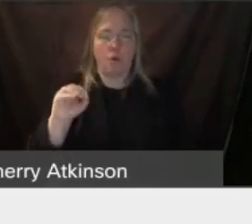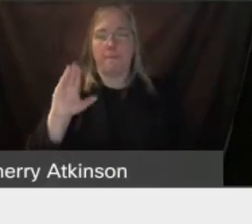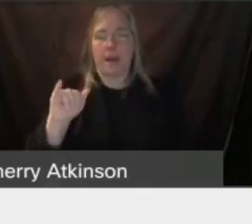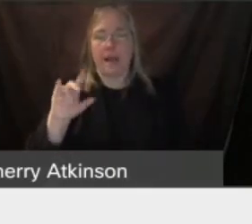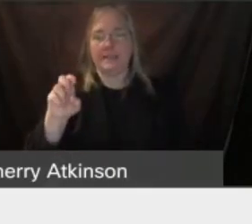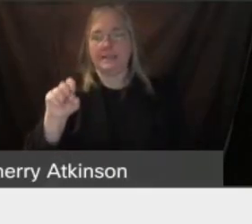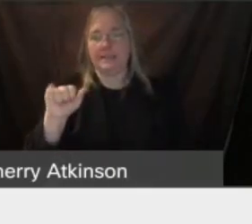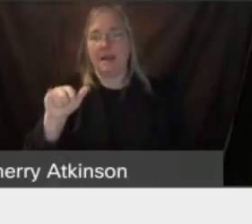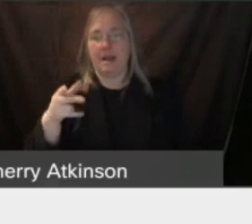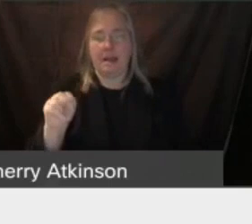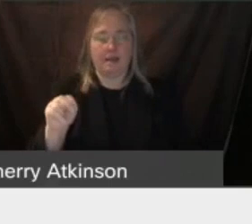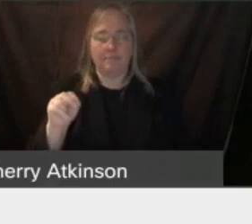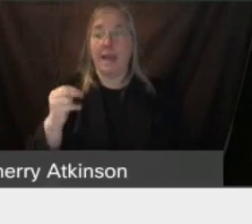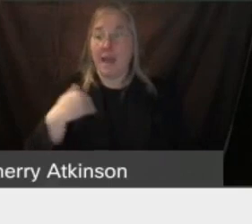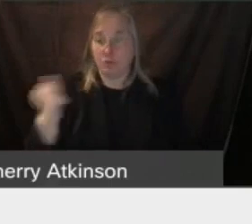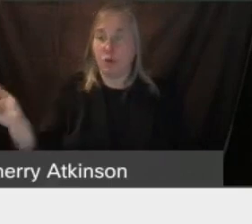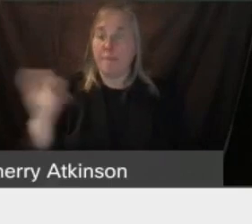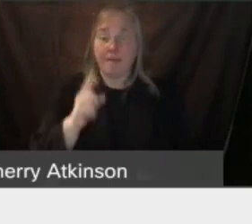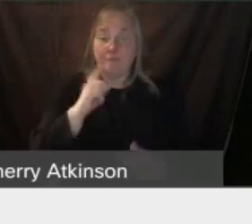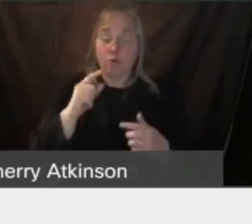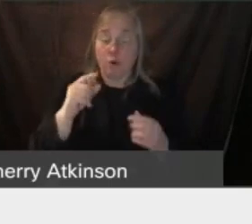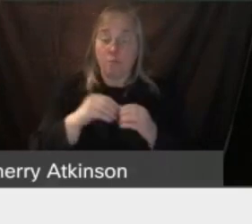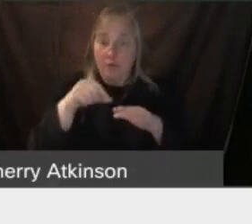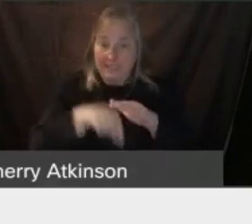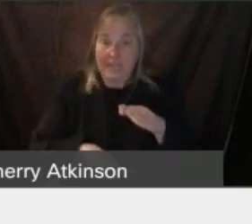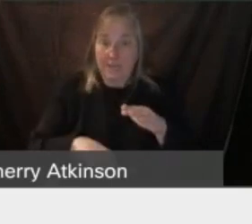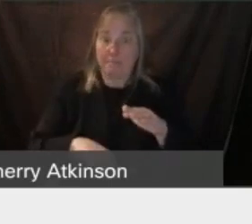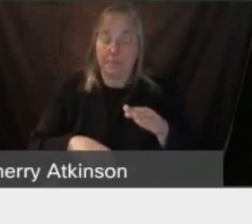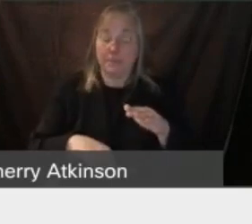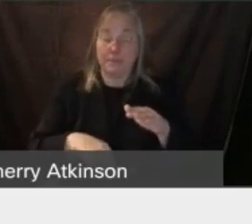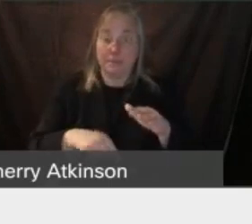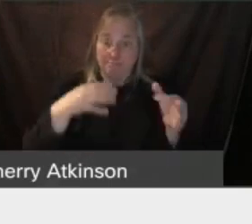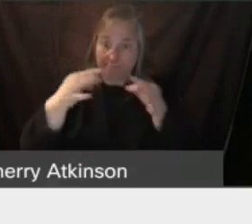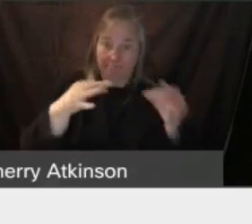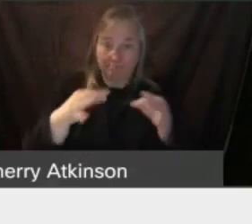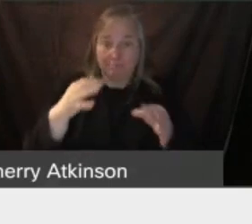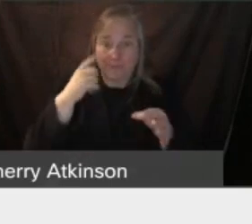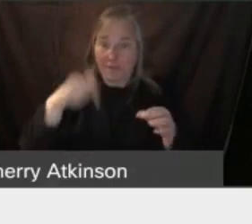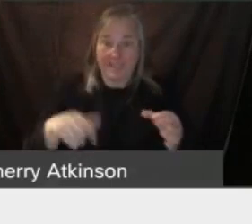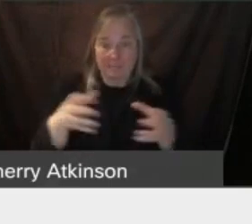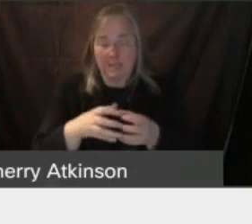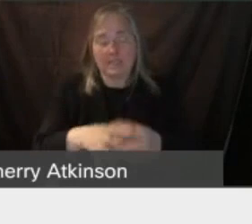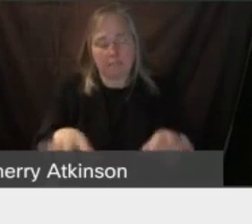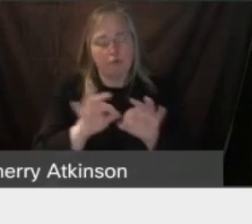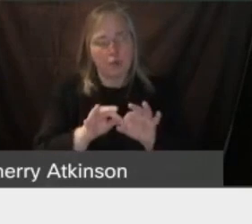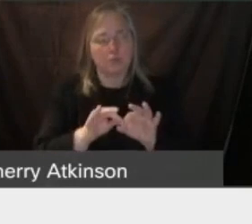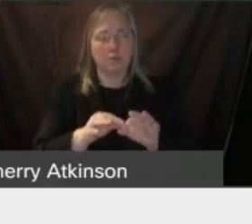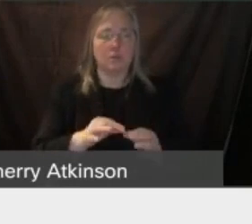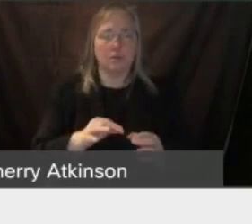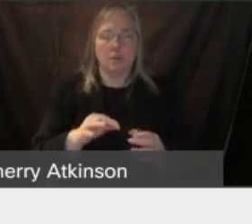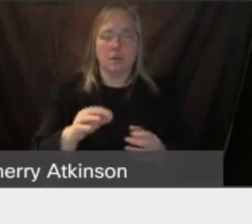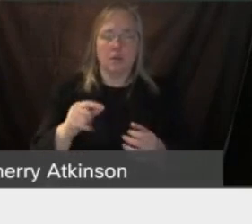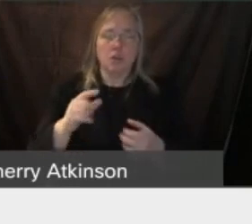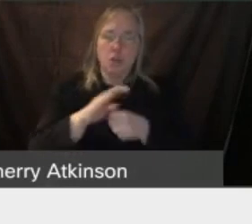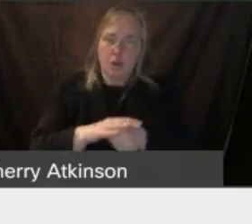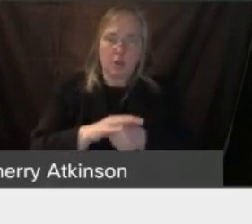think having you come back for a deeper dive for this committee is important. You know, planning, you know, the pressures of